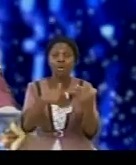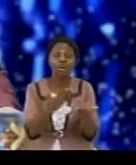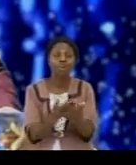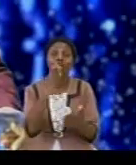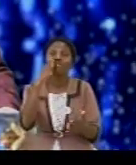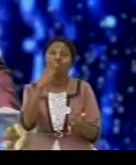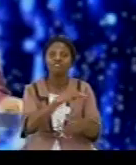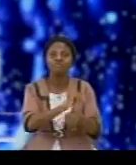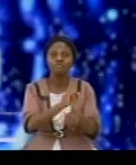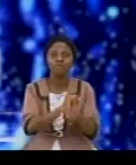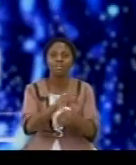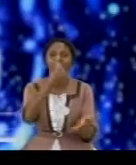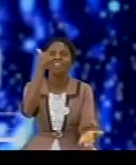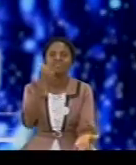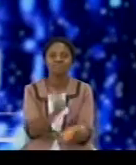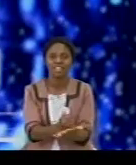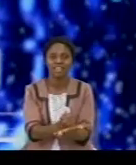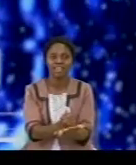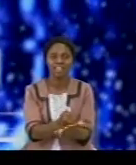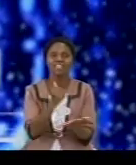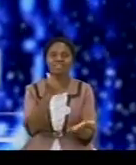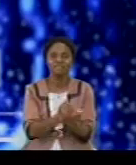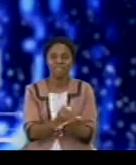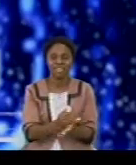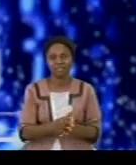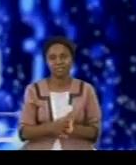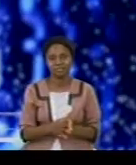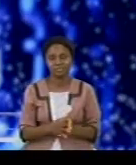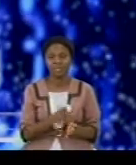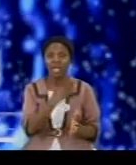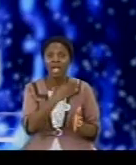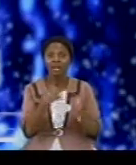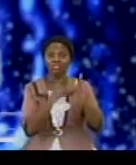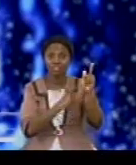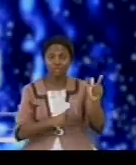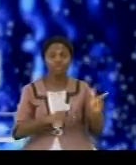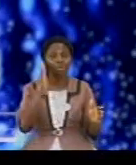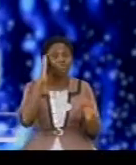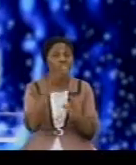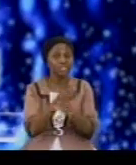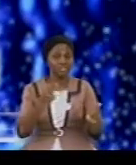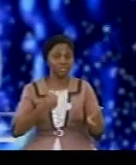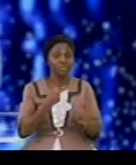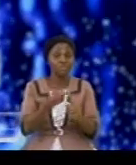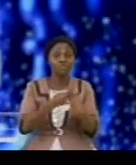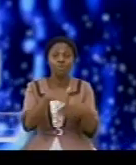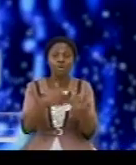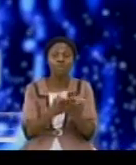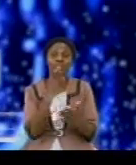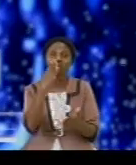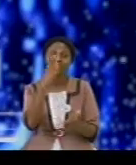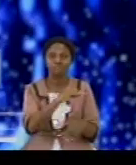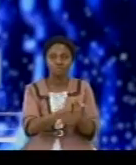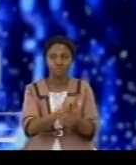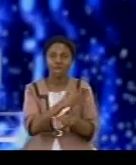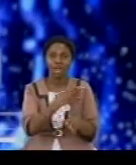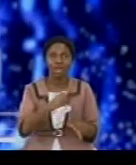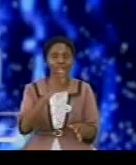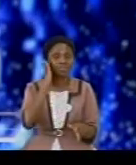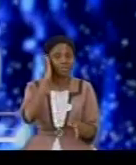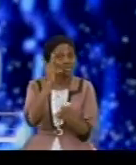everybody. Amen. And the Lord shall deliver me from every evil work, and will preserve